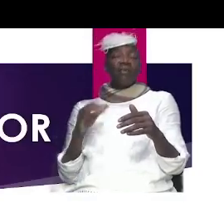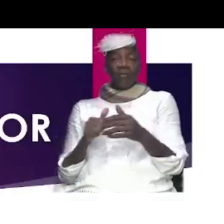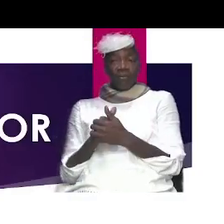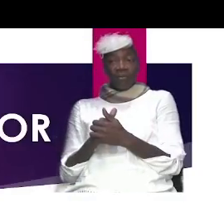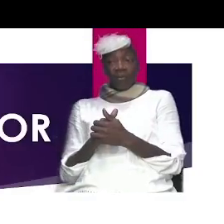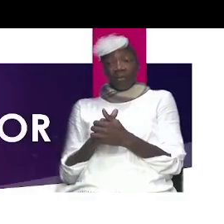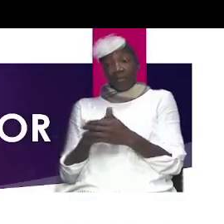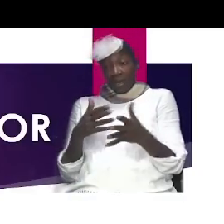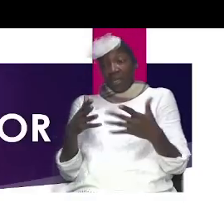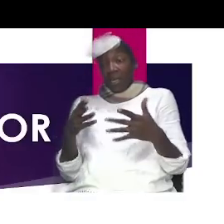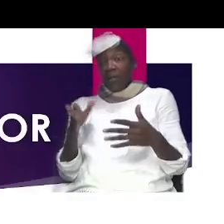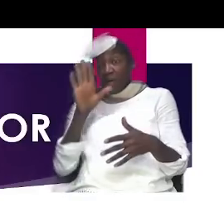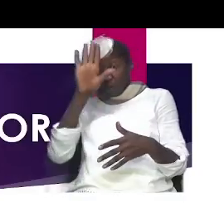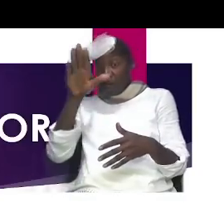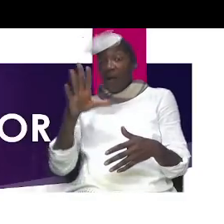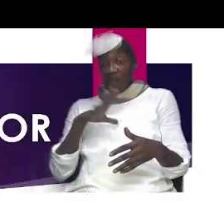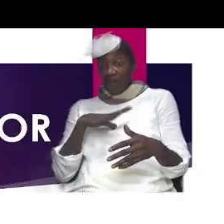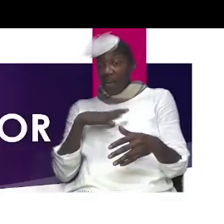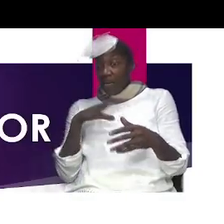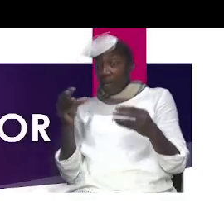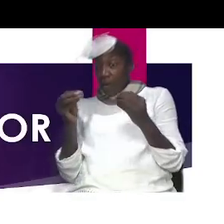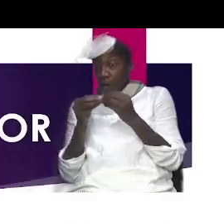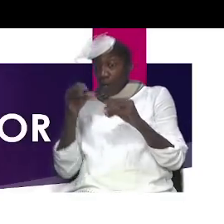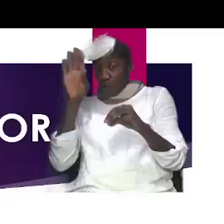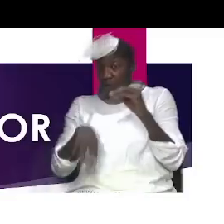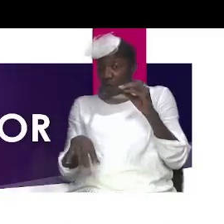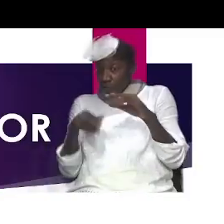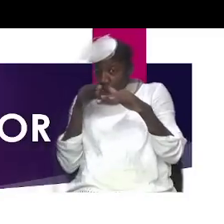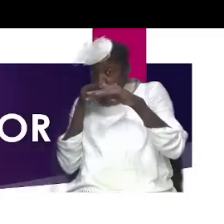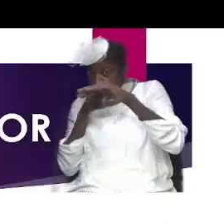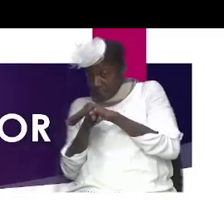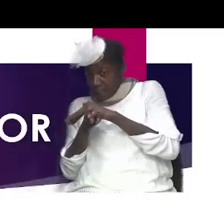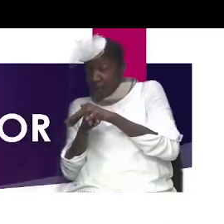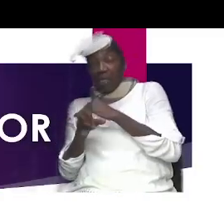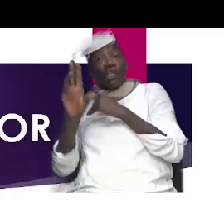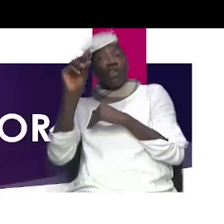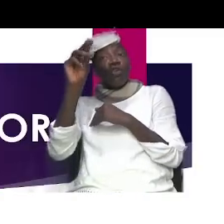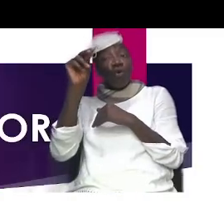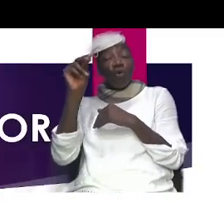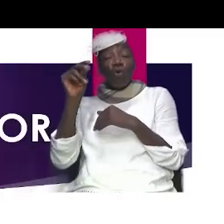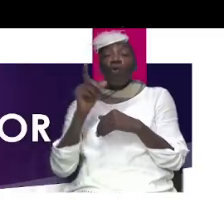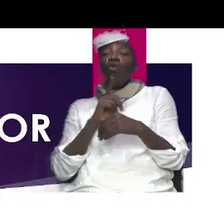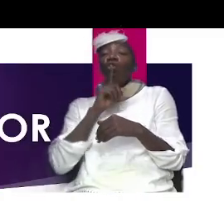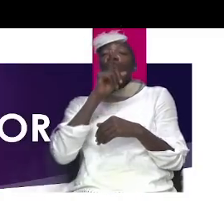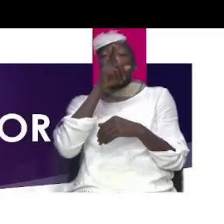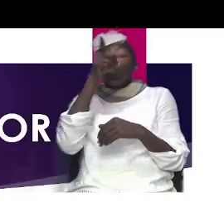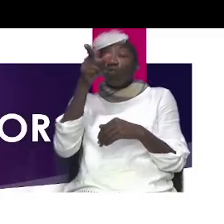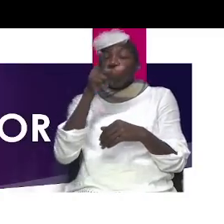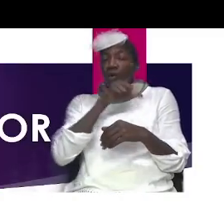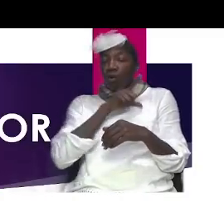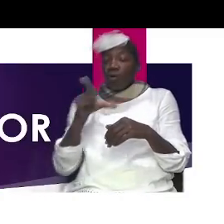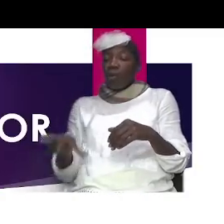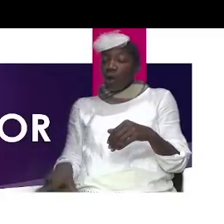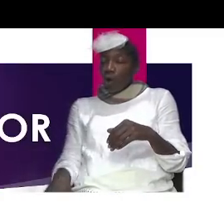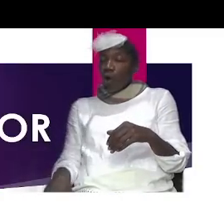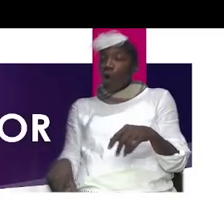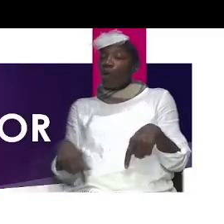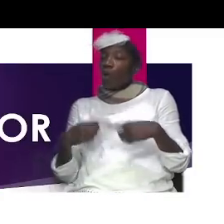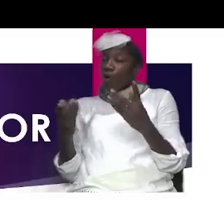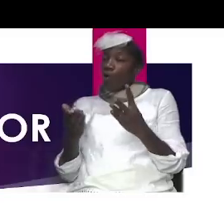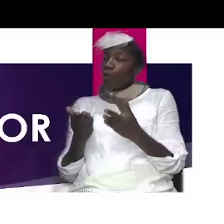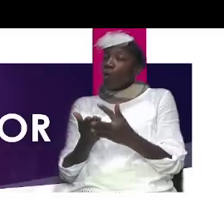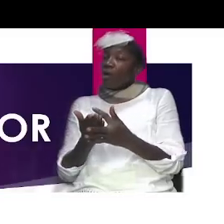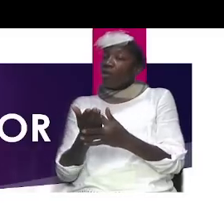fine. But it is more than just slipping in. And I can assure you, if the Lord is taking us through that process,